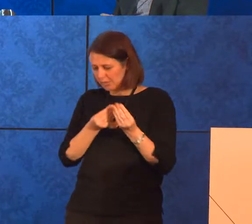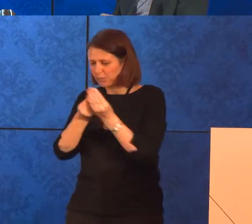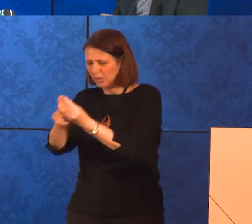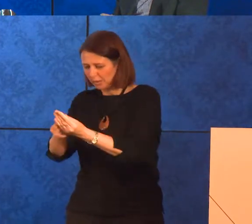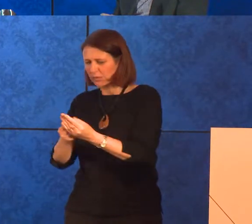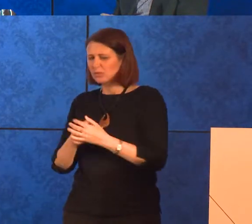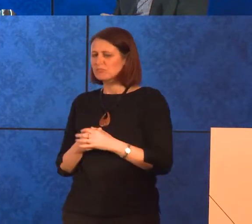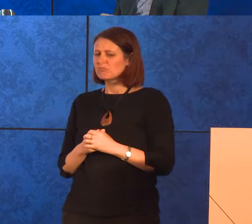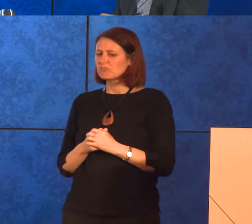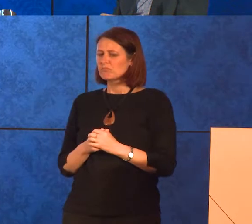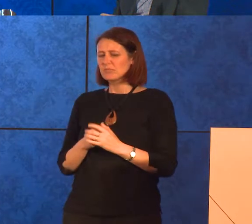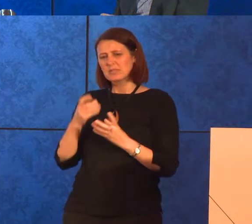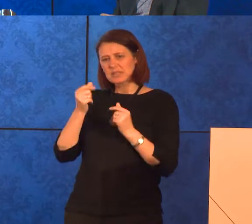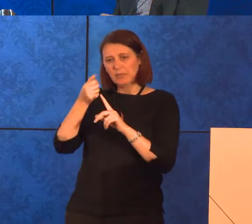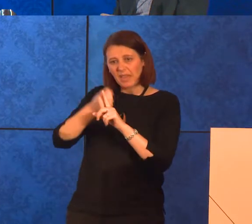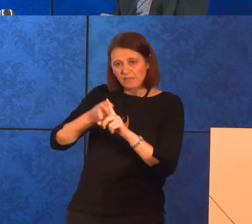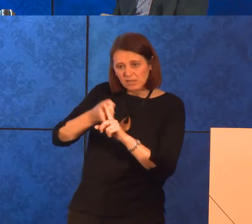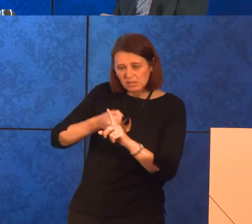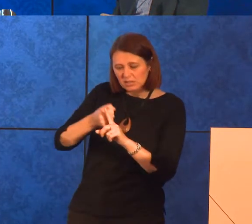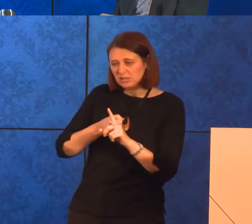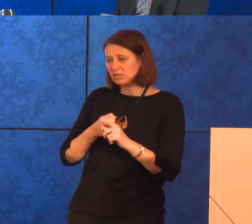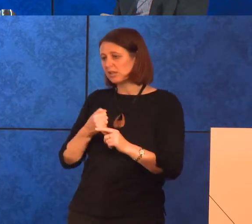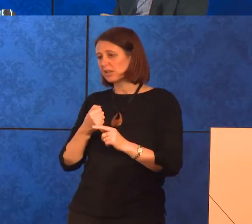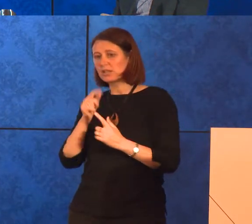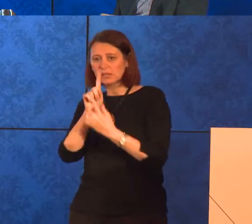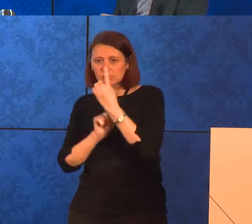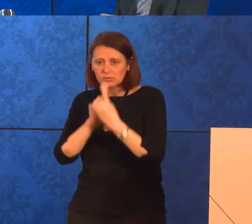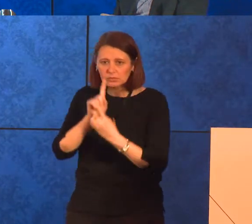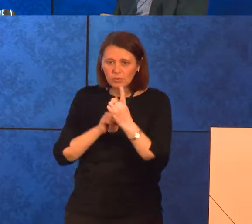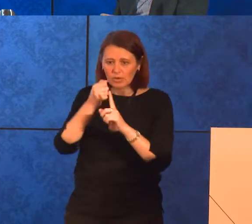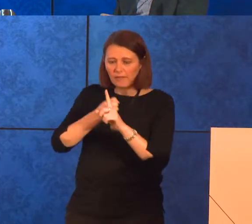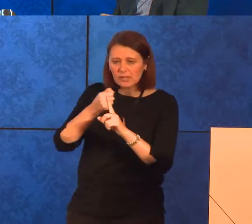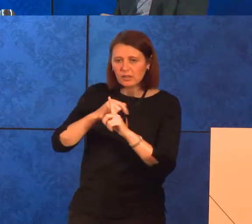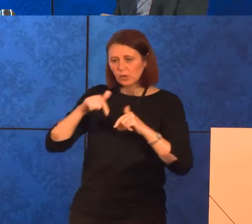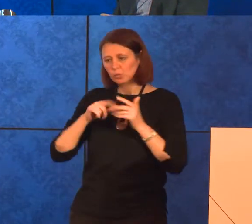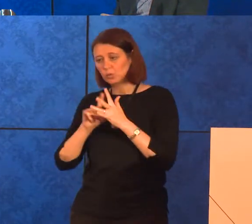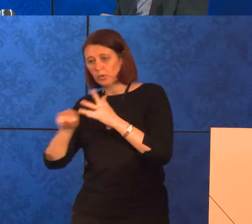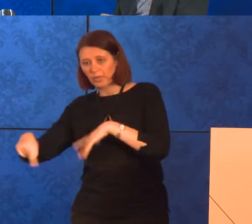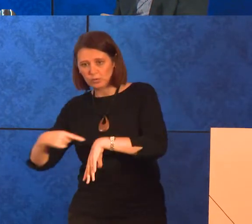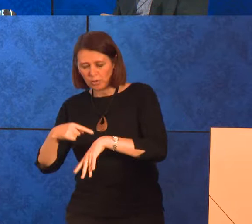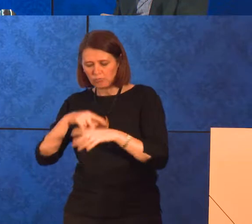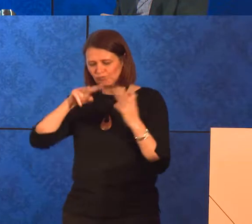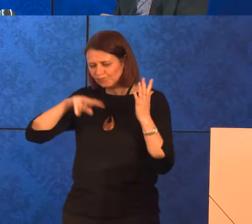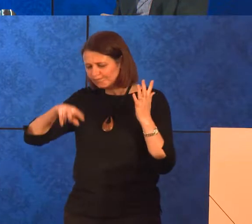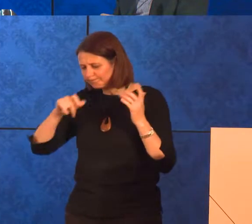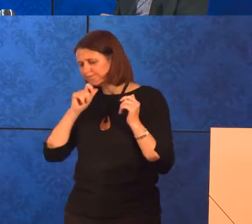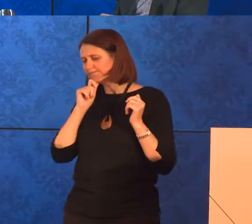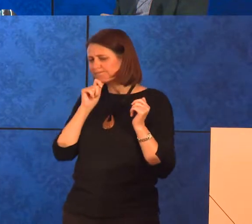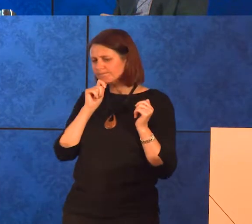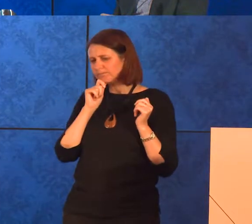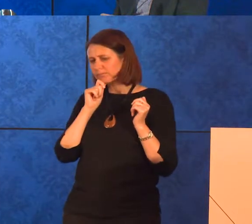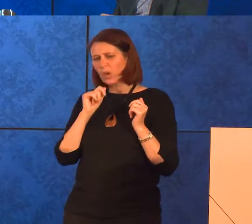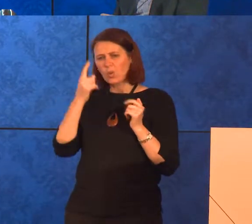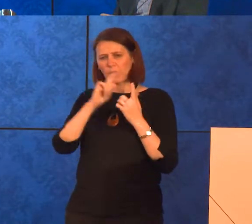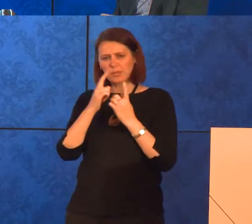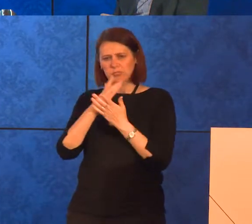Commission, and some of the advocacy, person-to-person advocacy that we were doing at that time. And something that was really clear